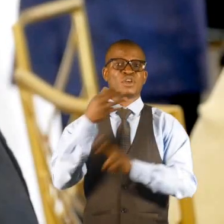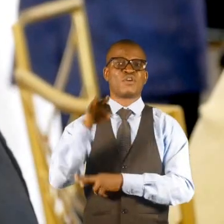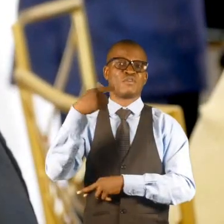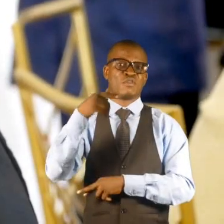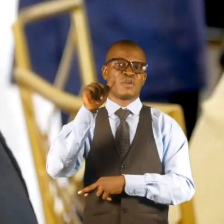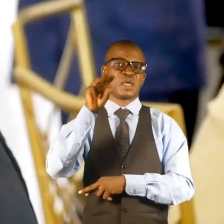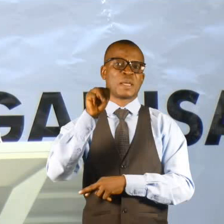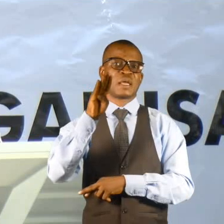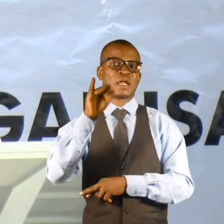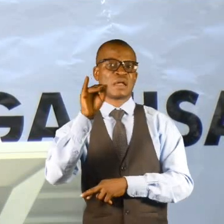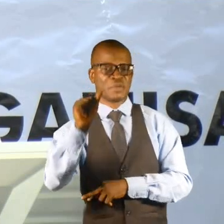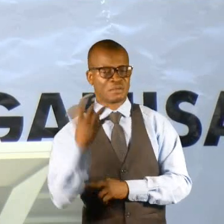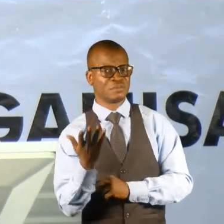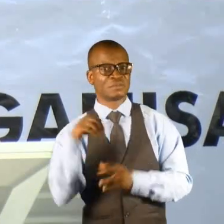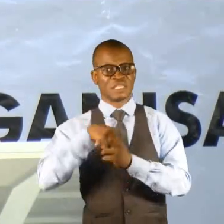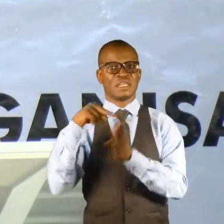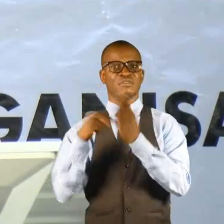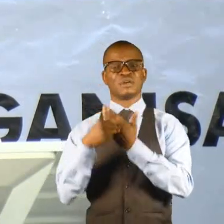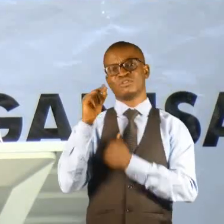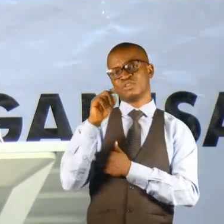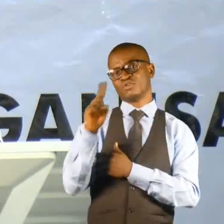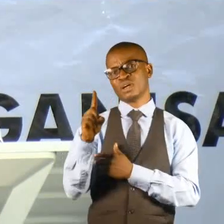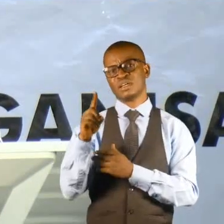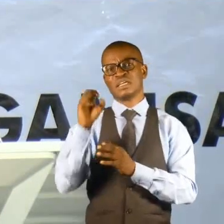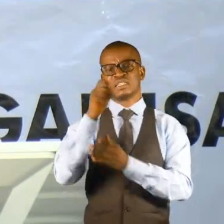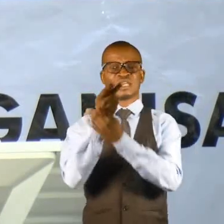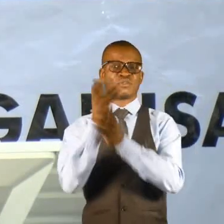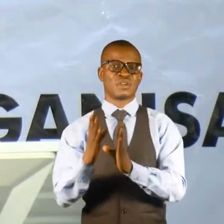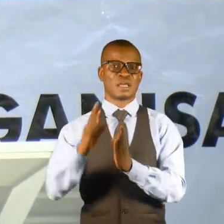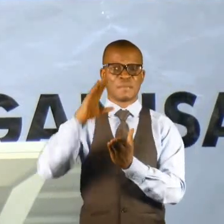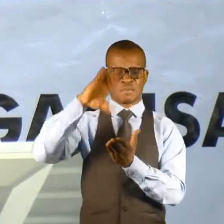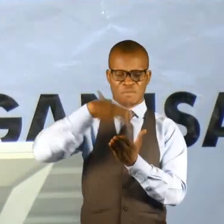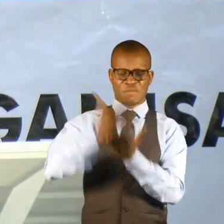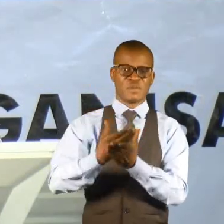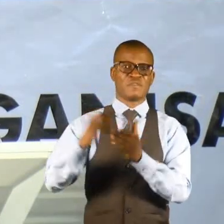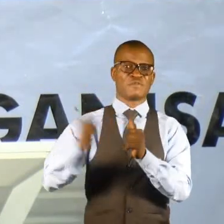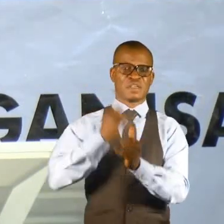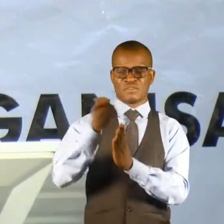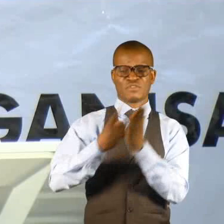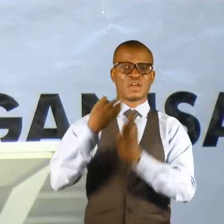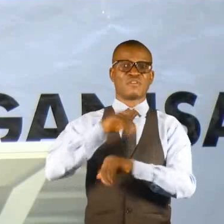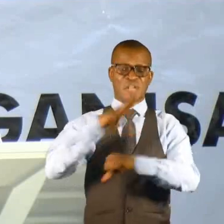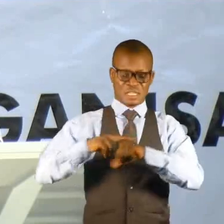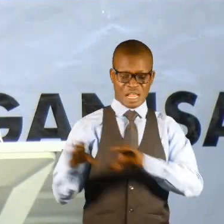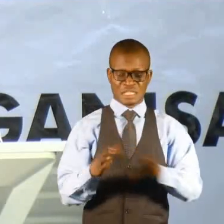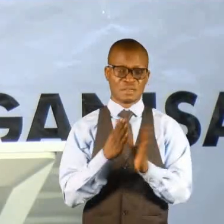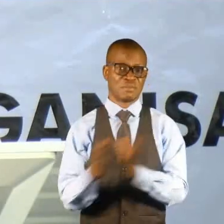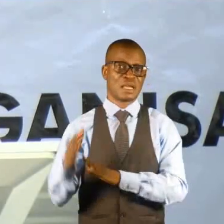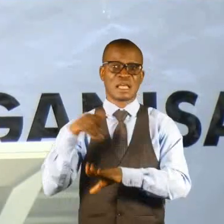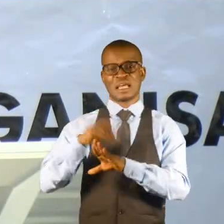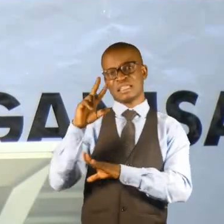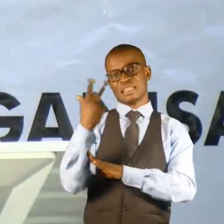the Gambia. In November 2021, stakeholders validated the first draft of the National Action Plan at